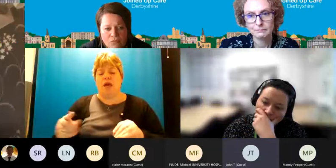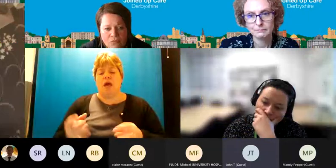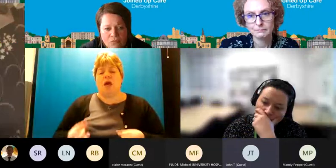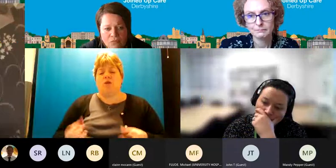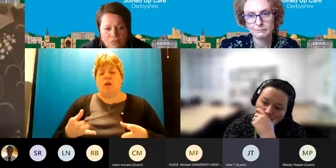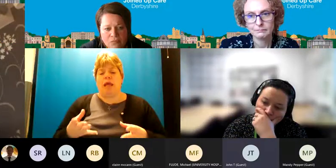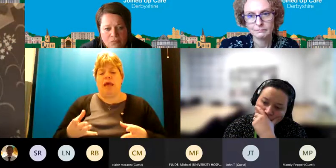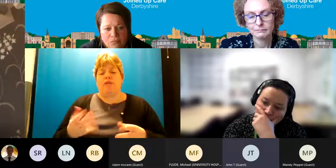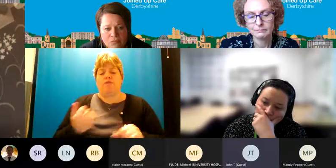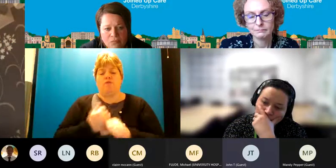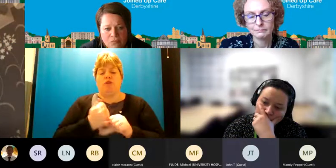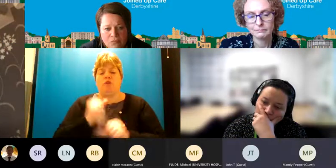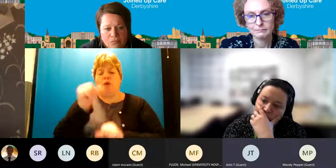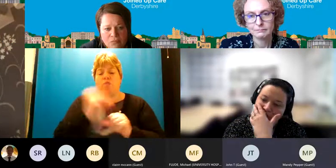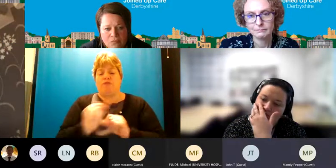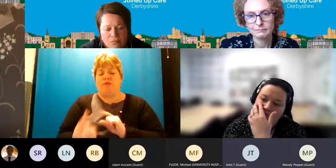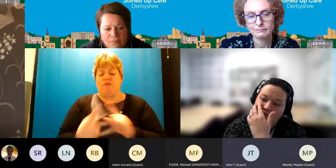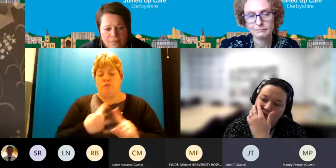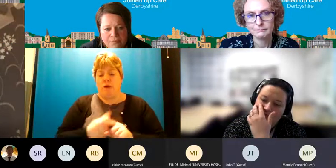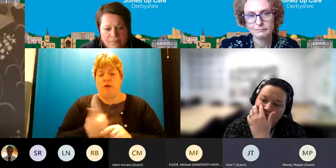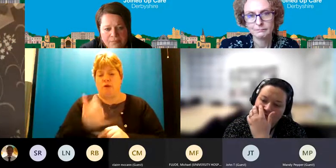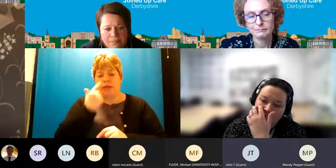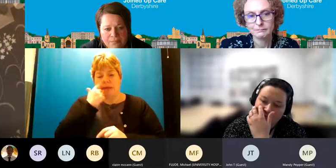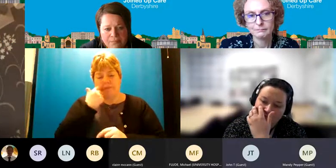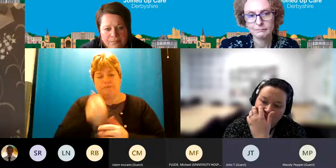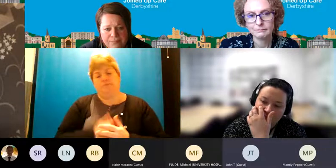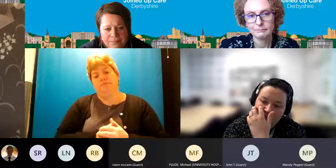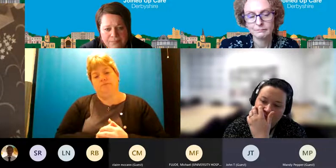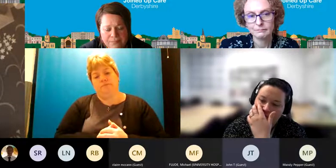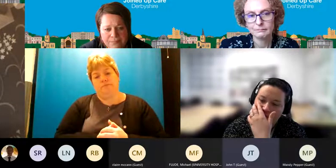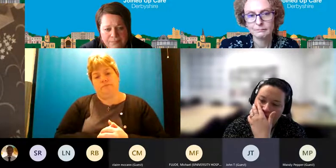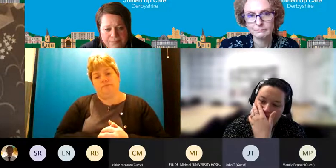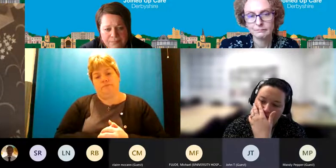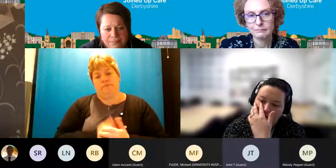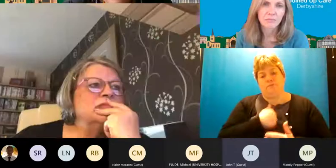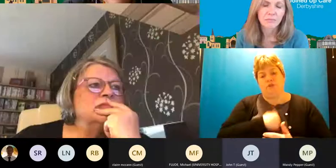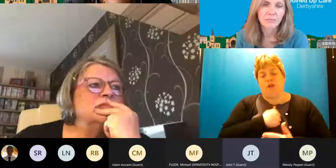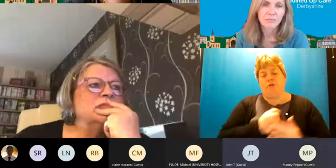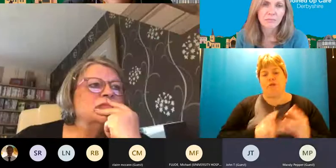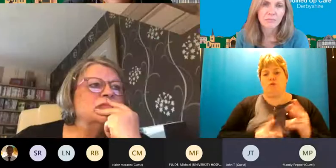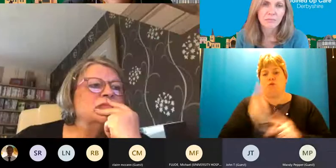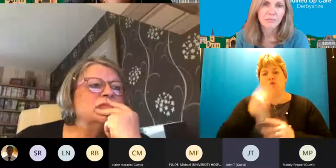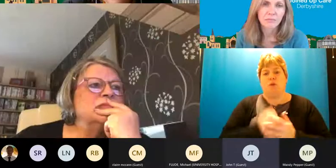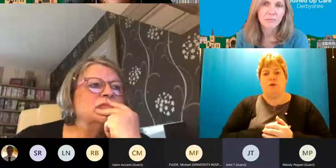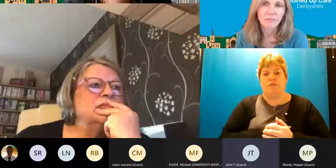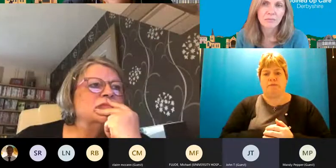them to do a brief response is that okay because i'm sorry mandy to cut you off